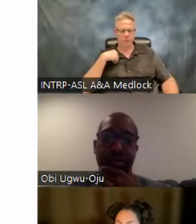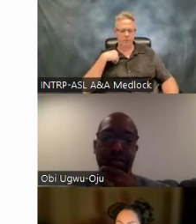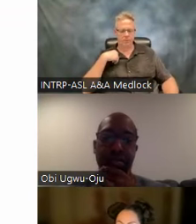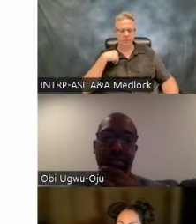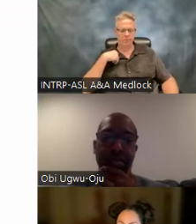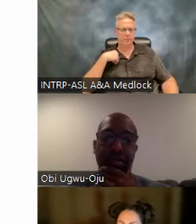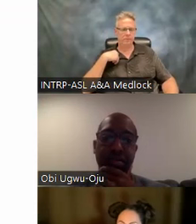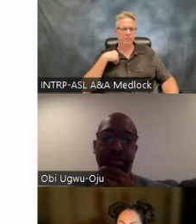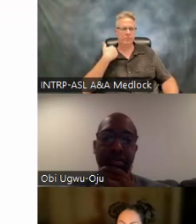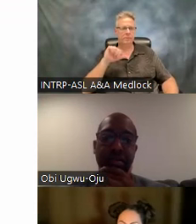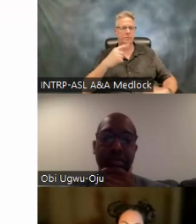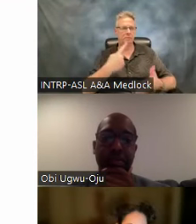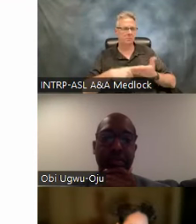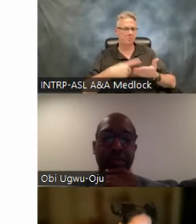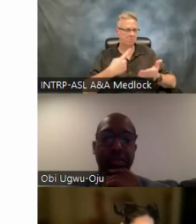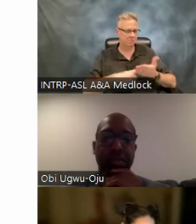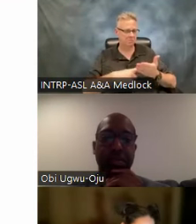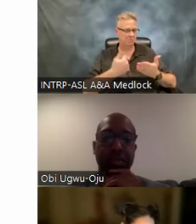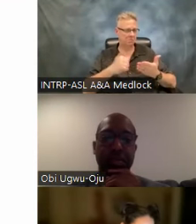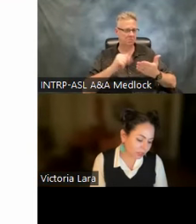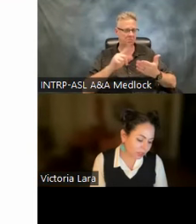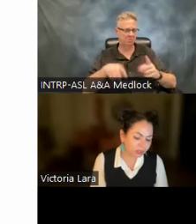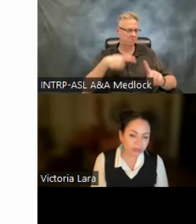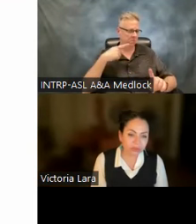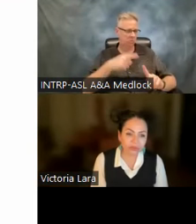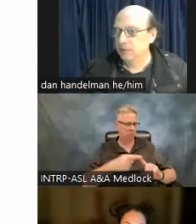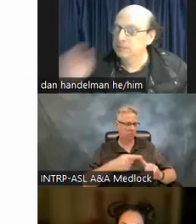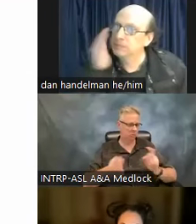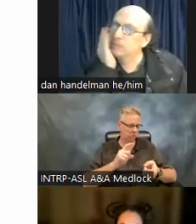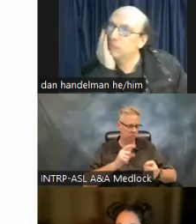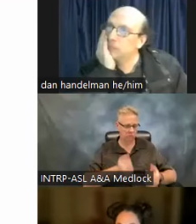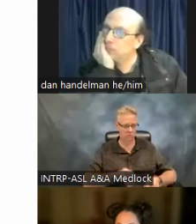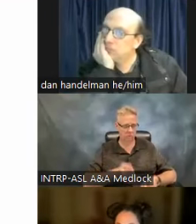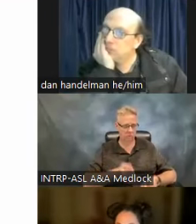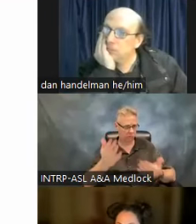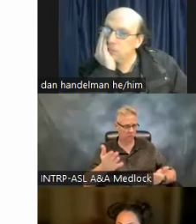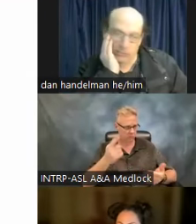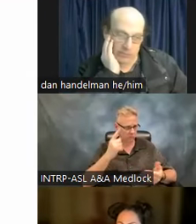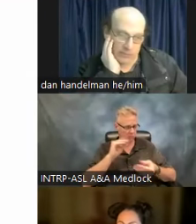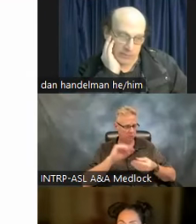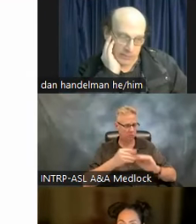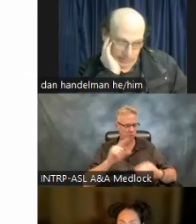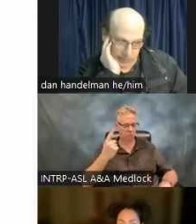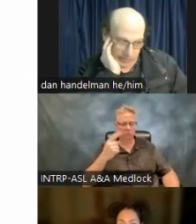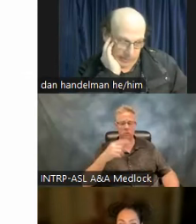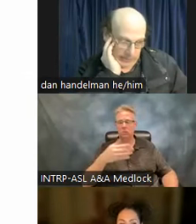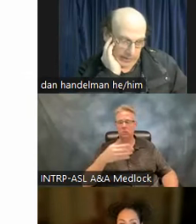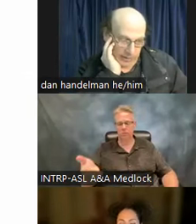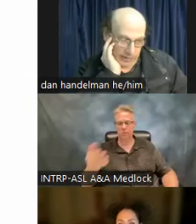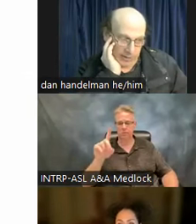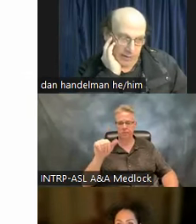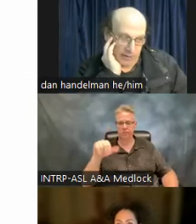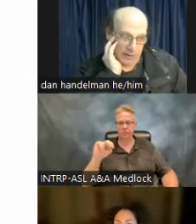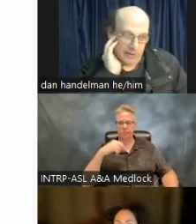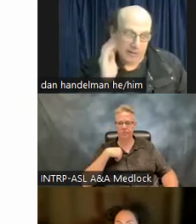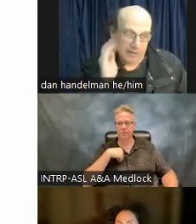there any discussion of specific changes or suggestions? Yes, Co-Chair